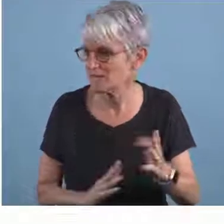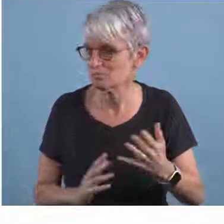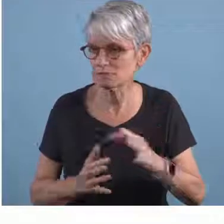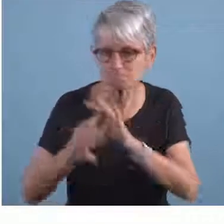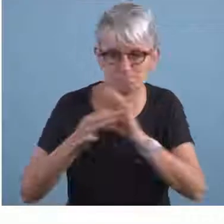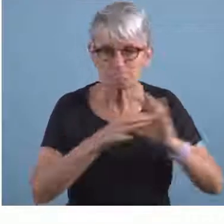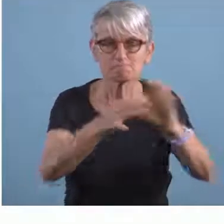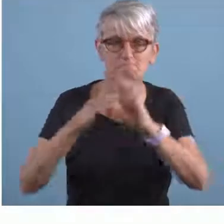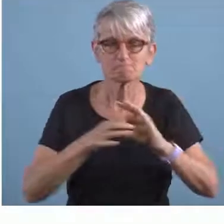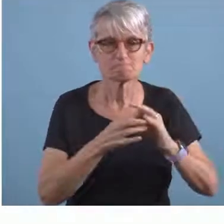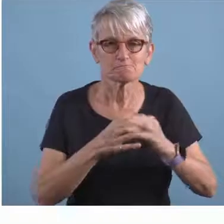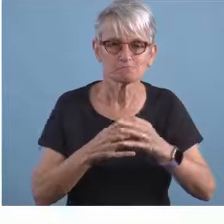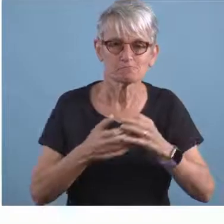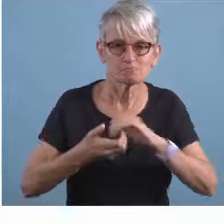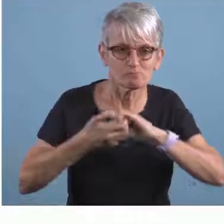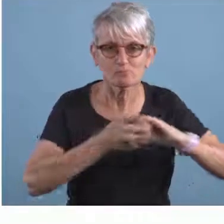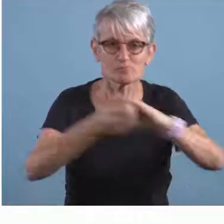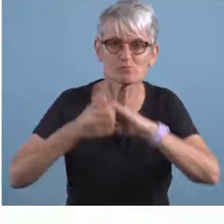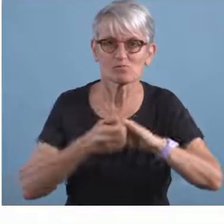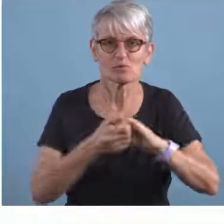collaborative, consultative approach.